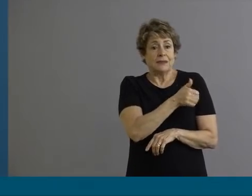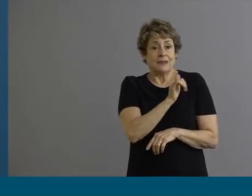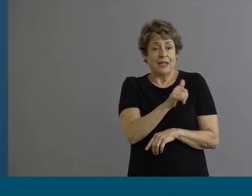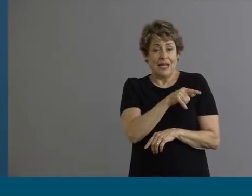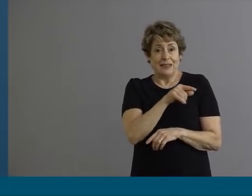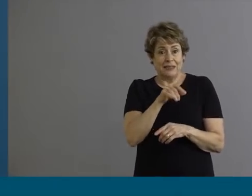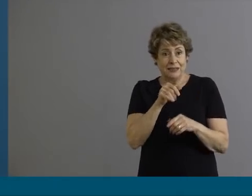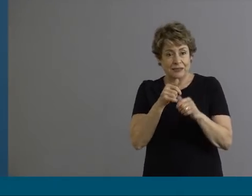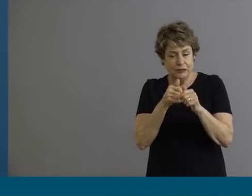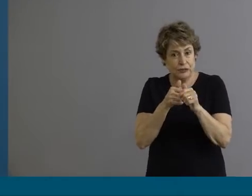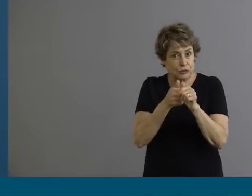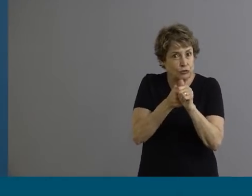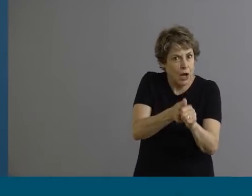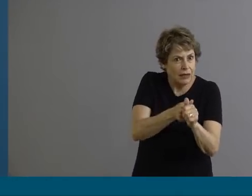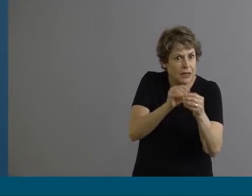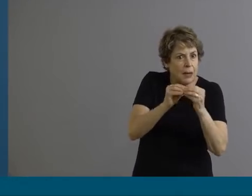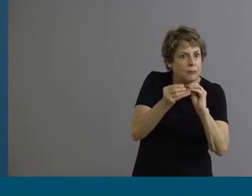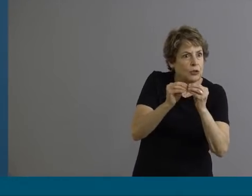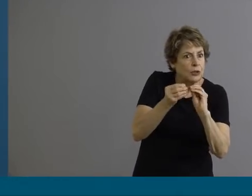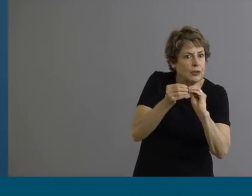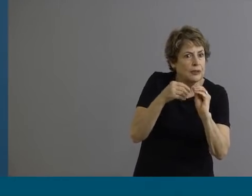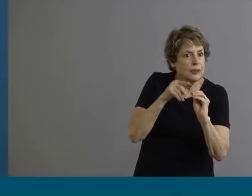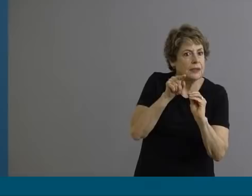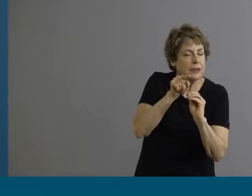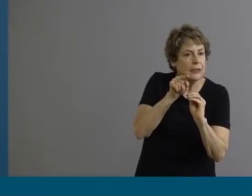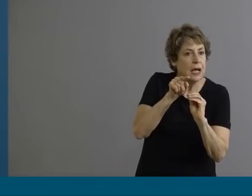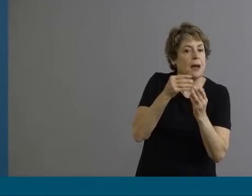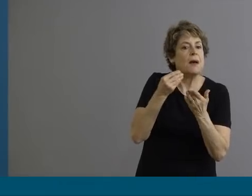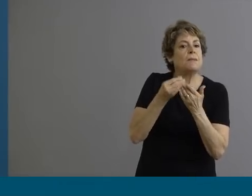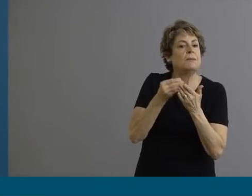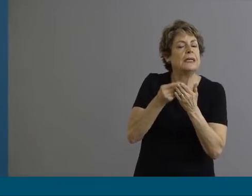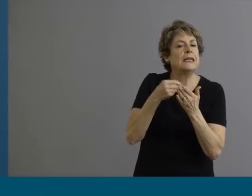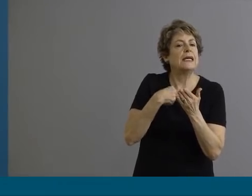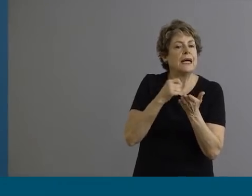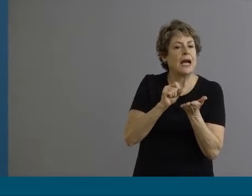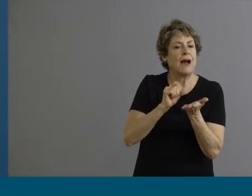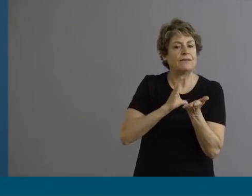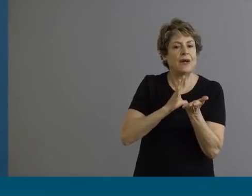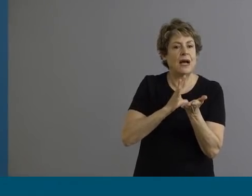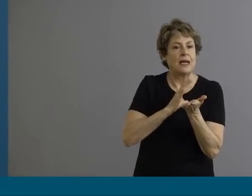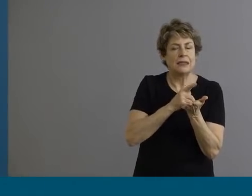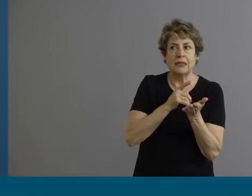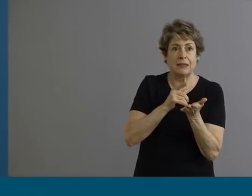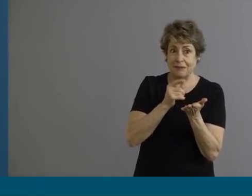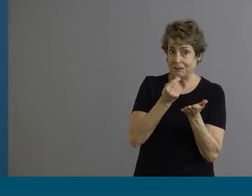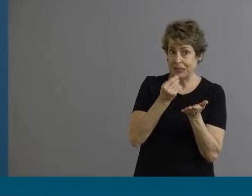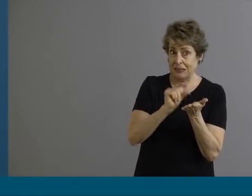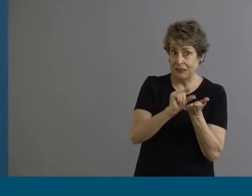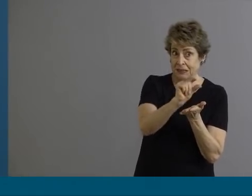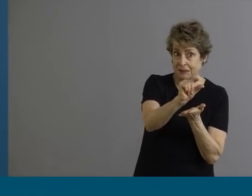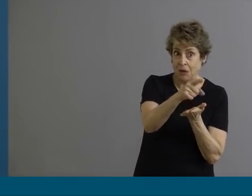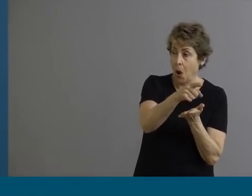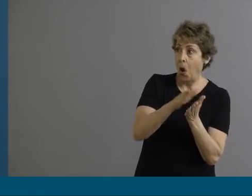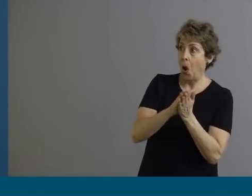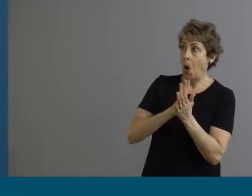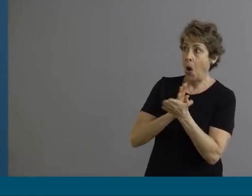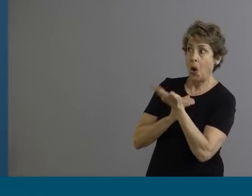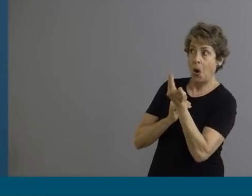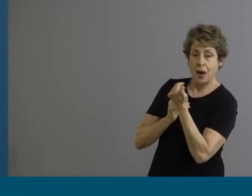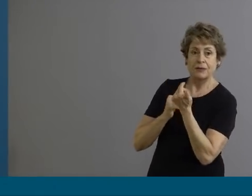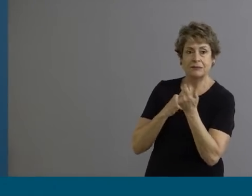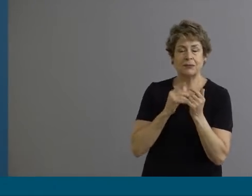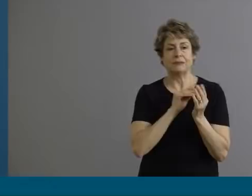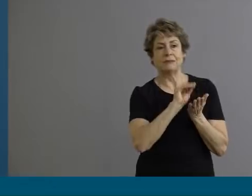staff or they need additional PPE. So we will be providing that so that they can help and take some of those post-acute COVID-19